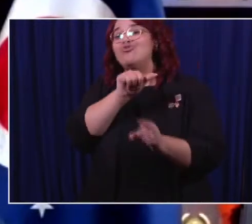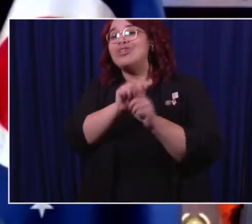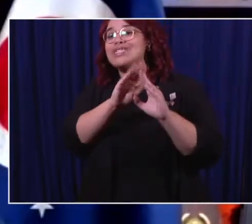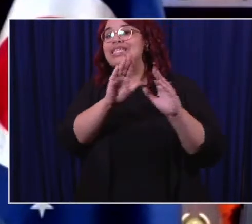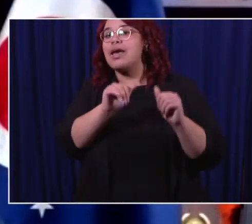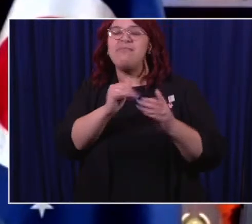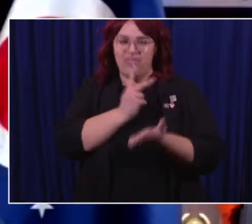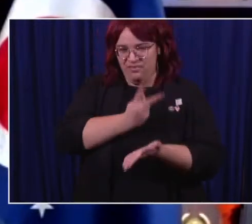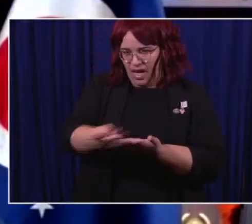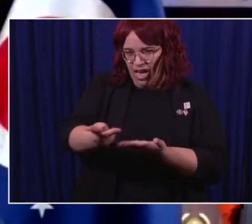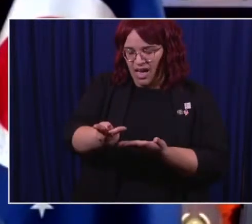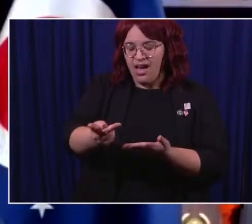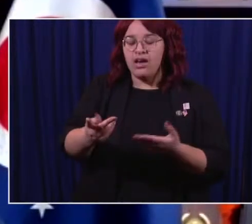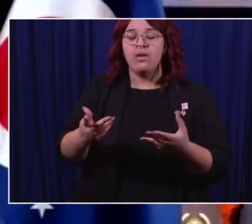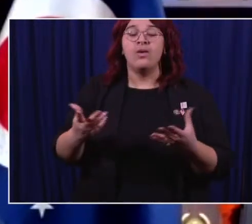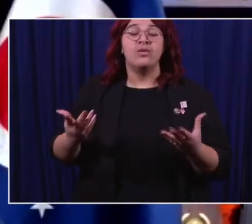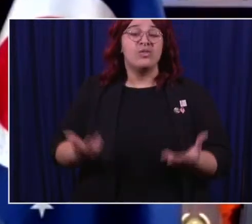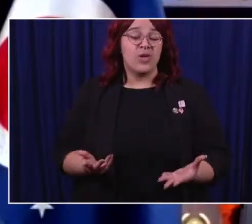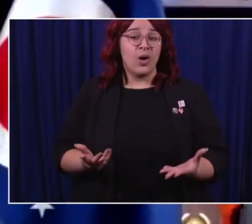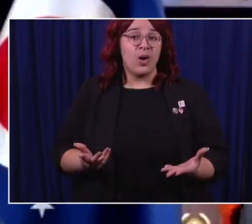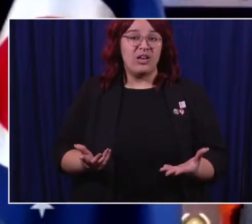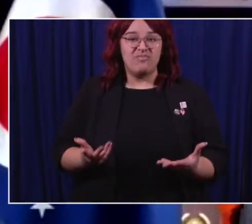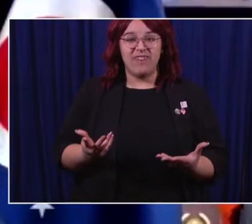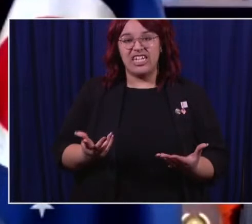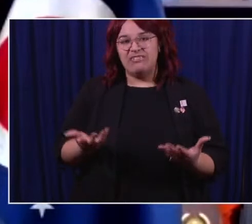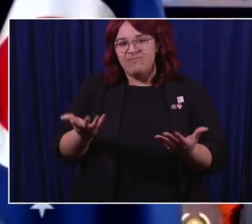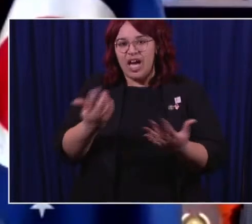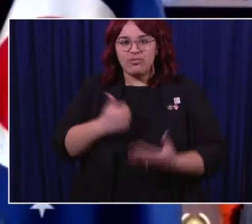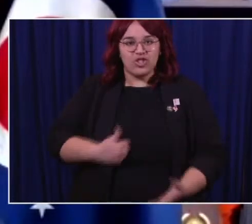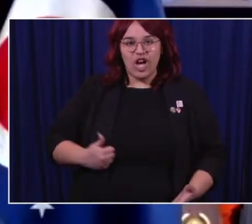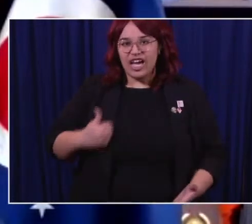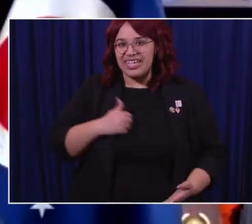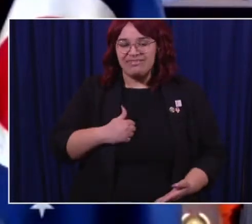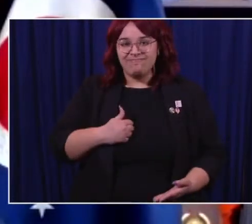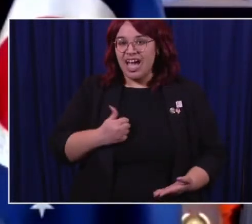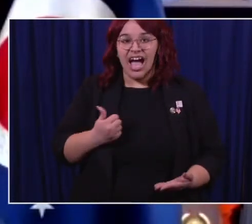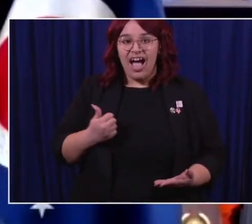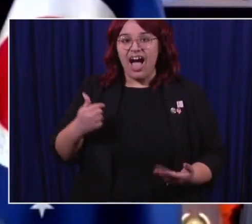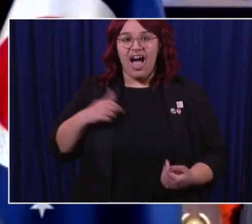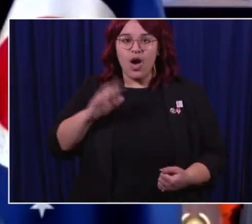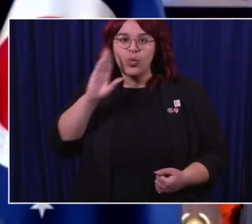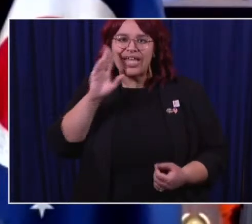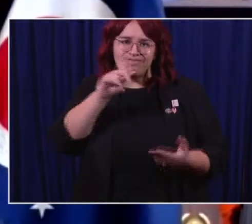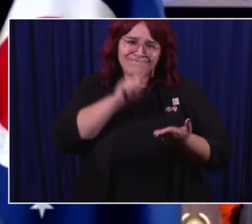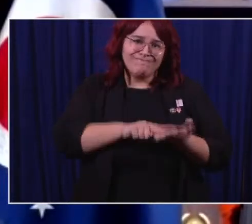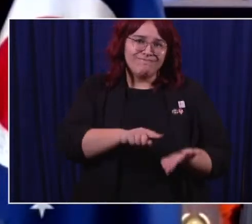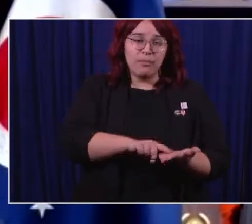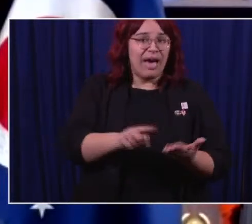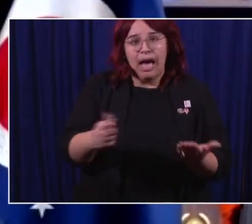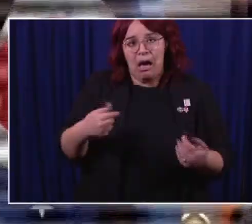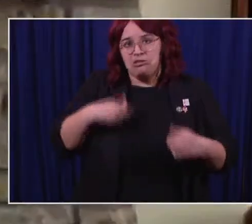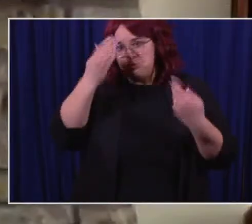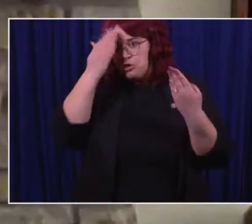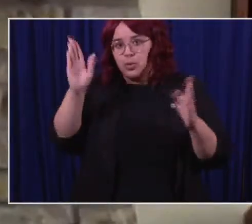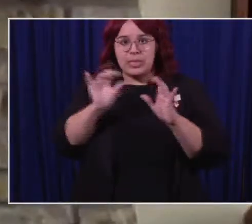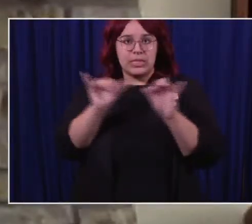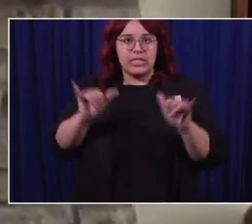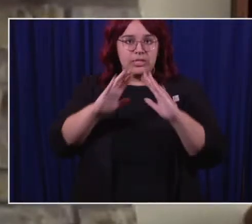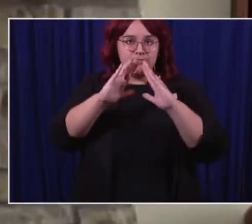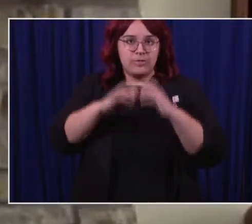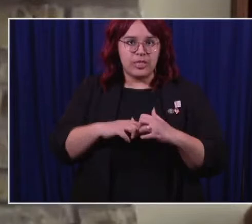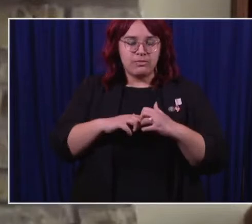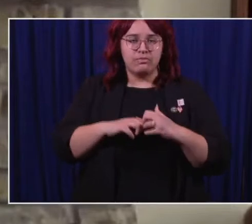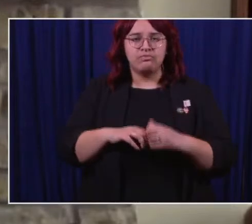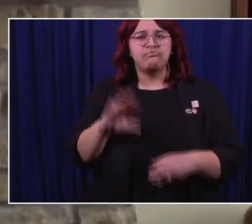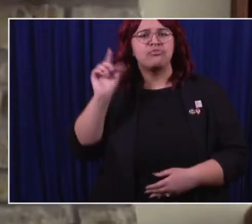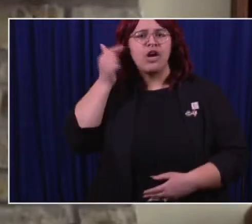for you right now. I was not aware that the system is down, and before the end of the news conference, I'll try to get you an update on that. Yeah, Jim, I was not either.